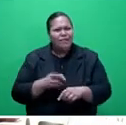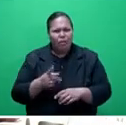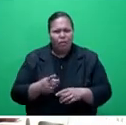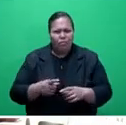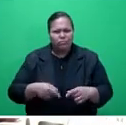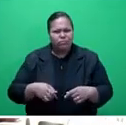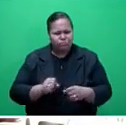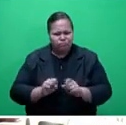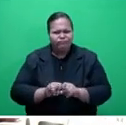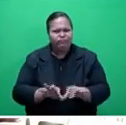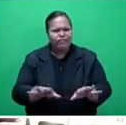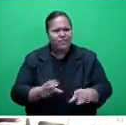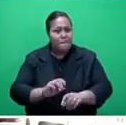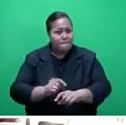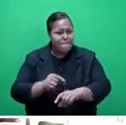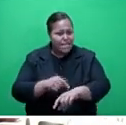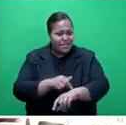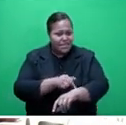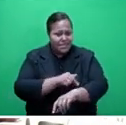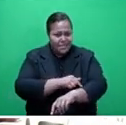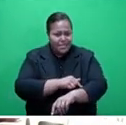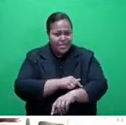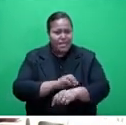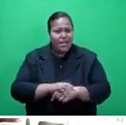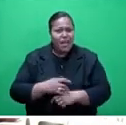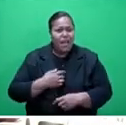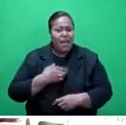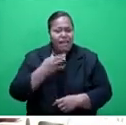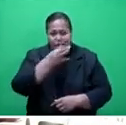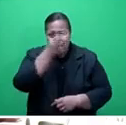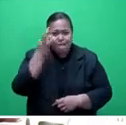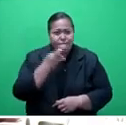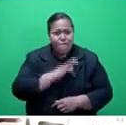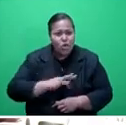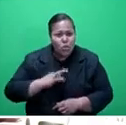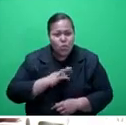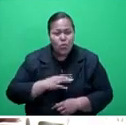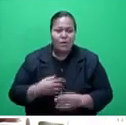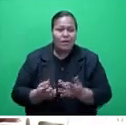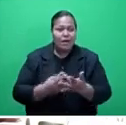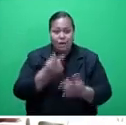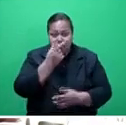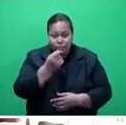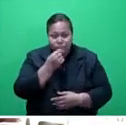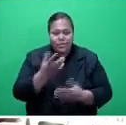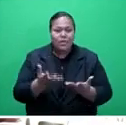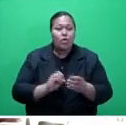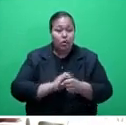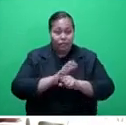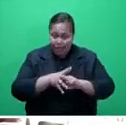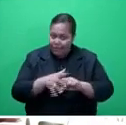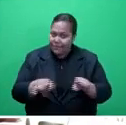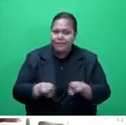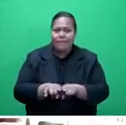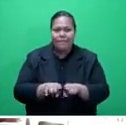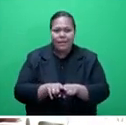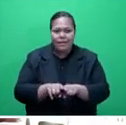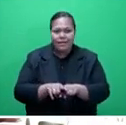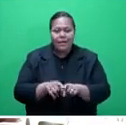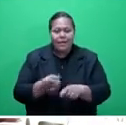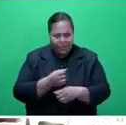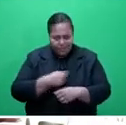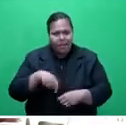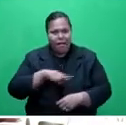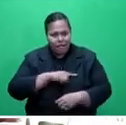flu, COVID-19 is this generation's challenge. It is now our turn, Mr. Speaker, sir,